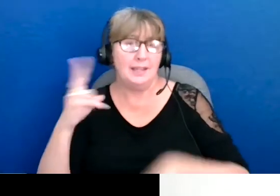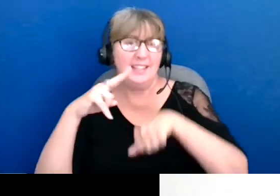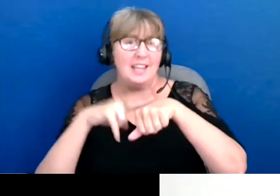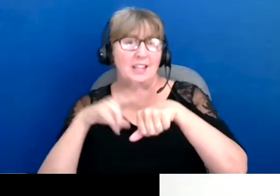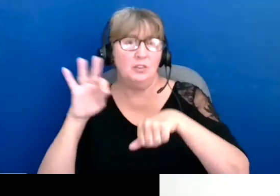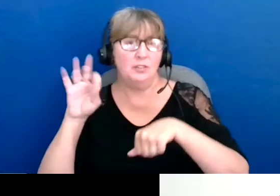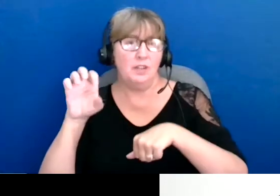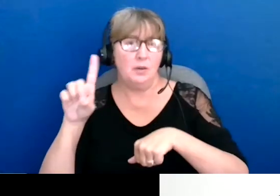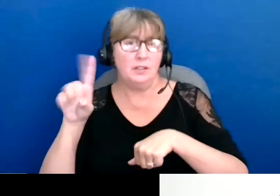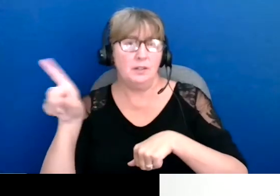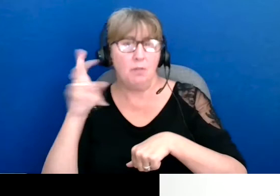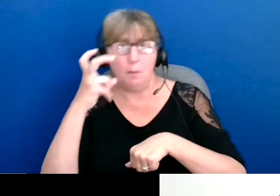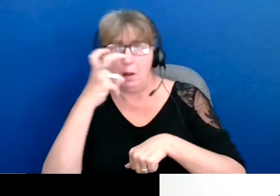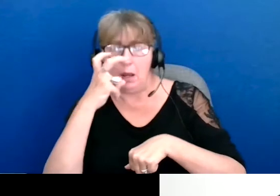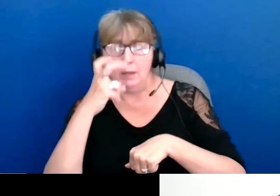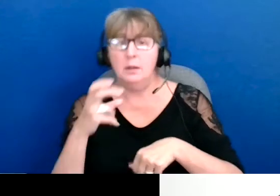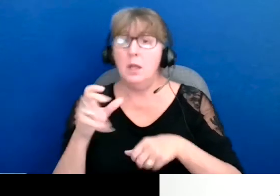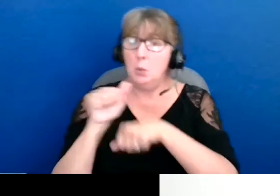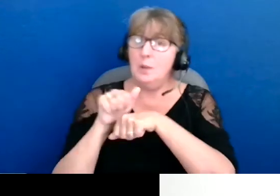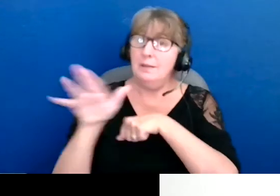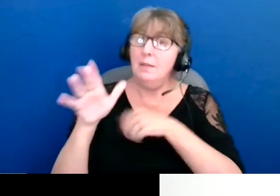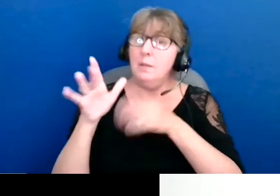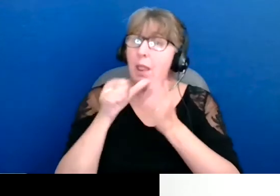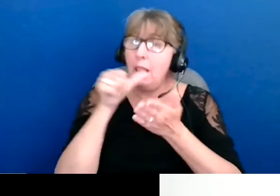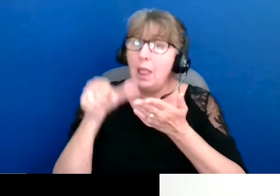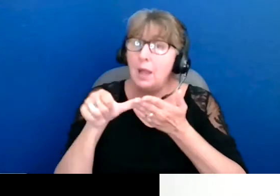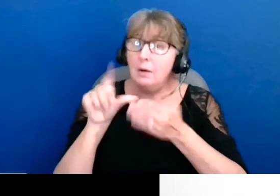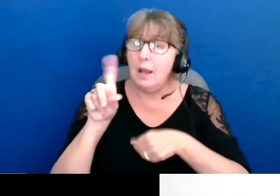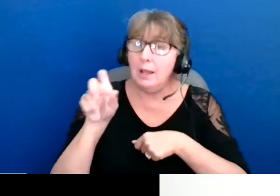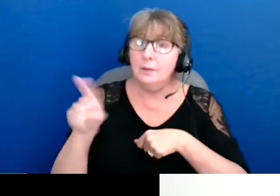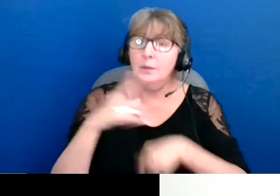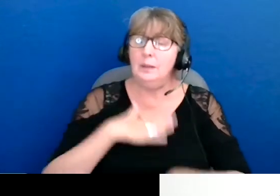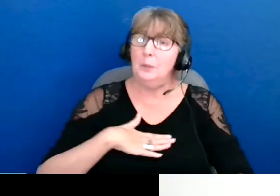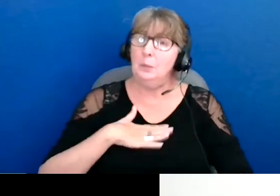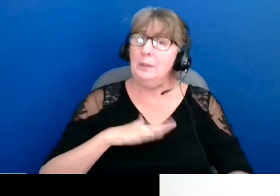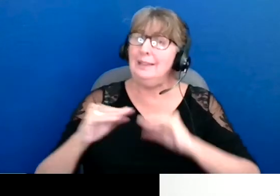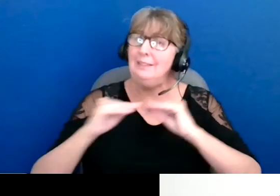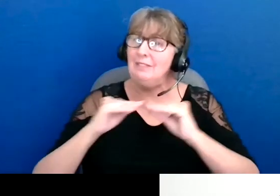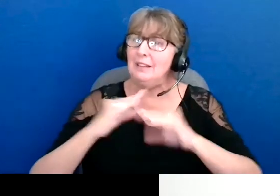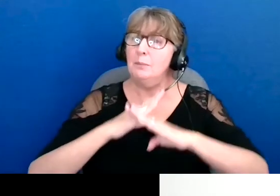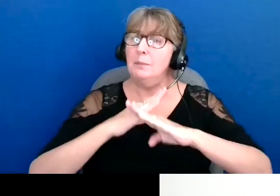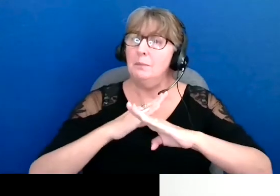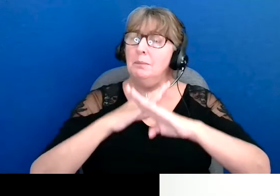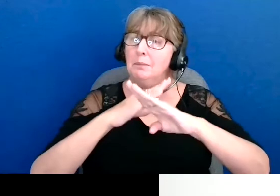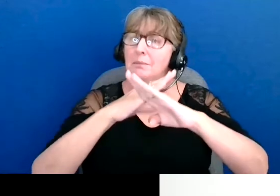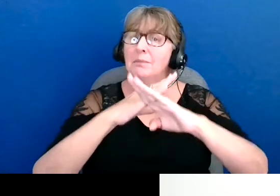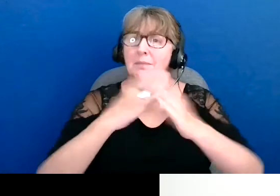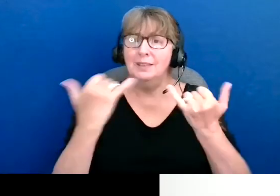sent Scribd a letter asking them, please fix these barriers and we're happy to work with